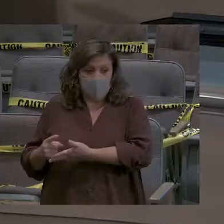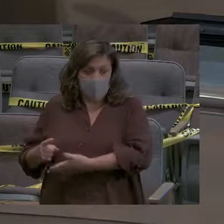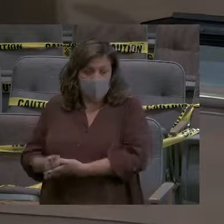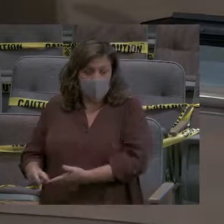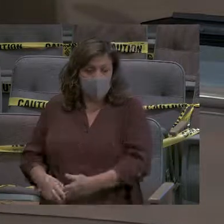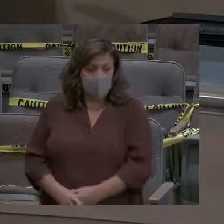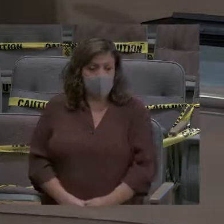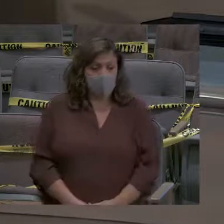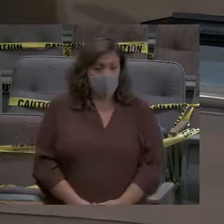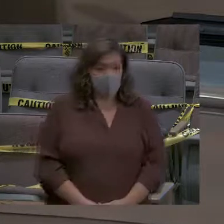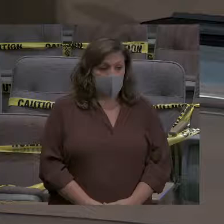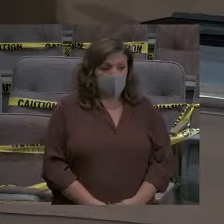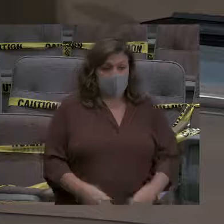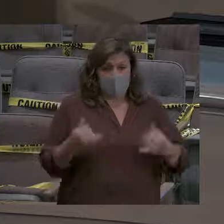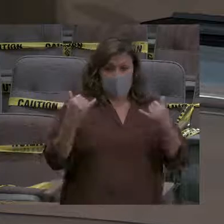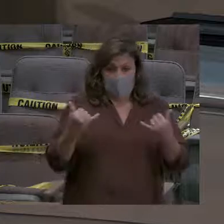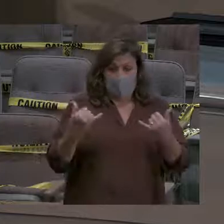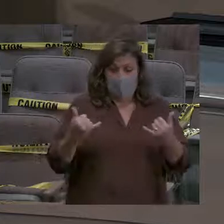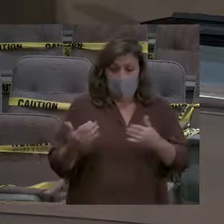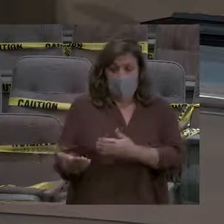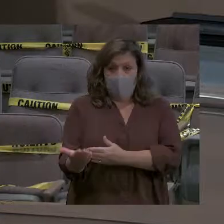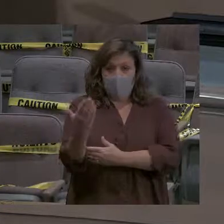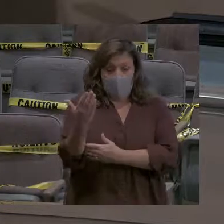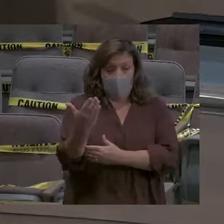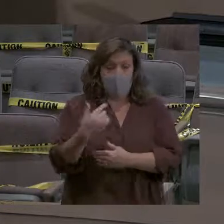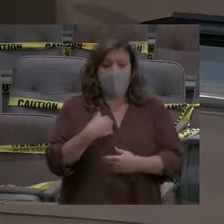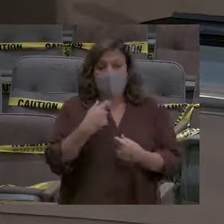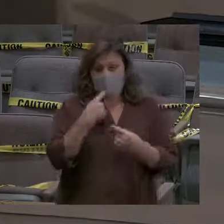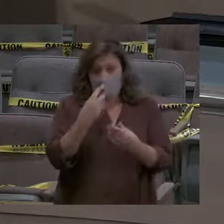so as of this morning, what I will tell you is this.